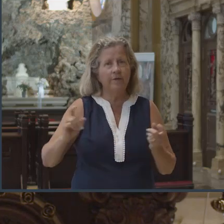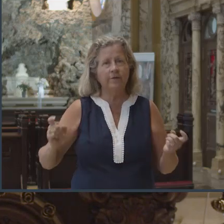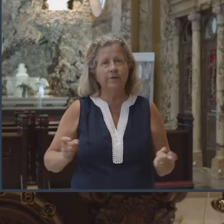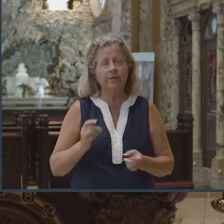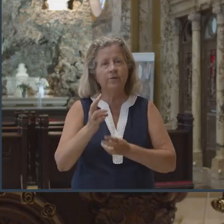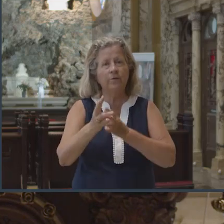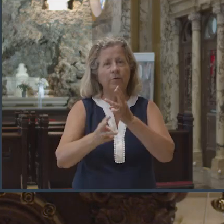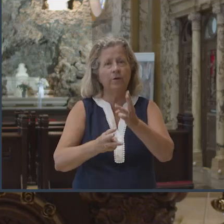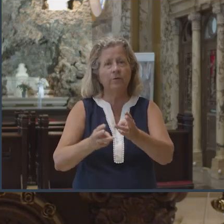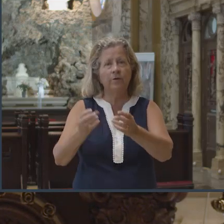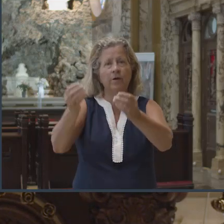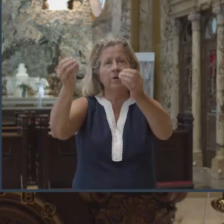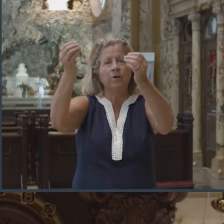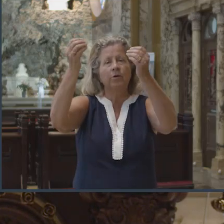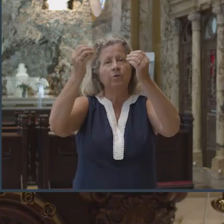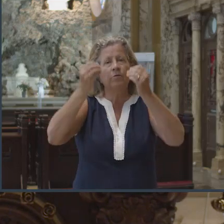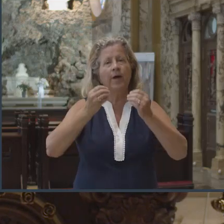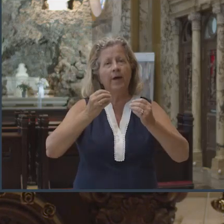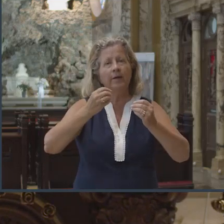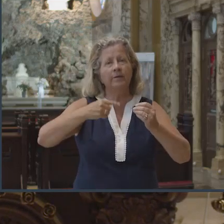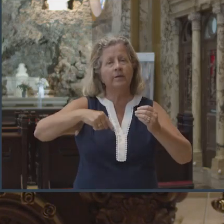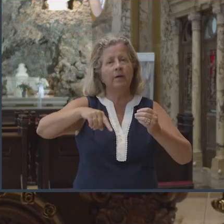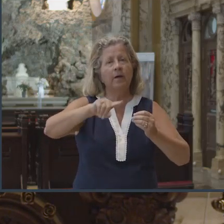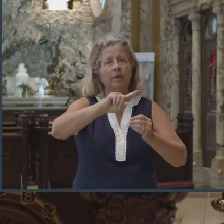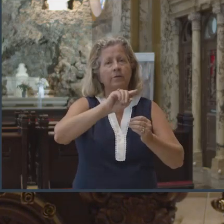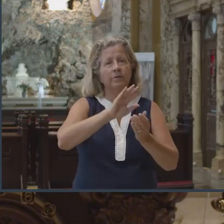world. Grant us peace.